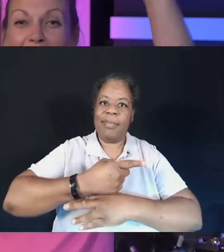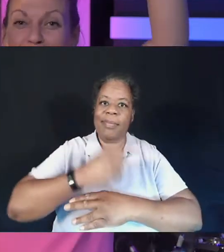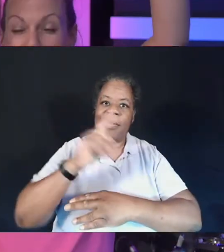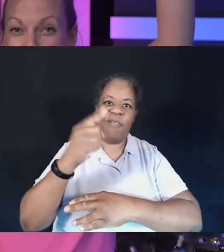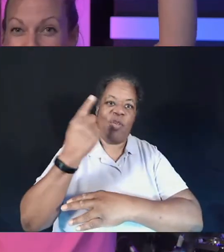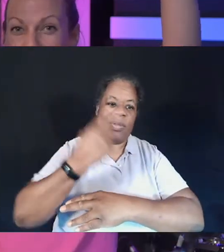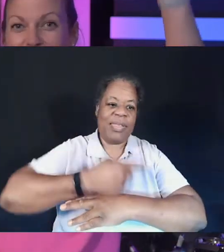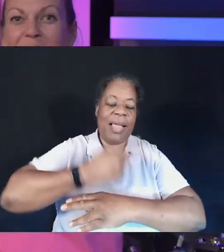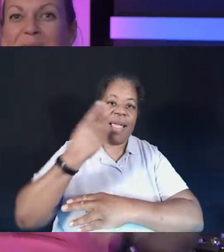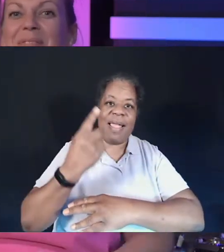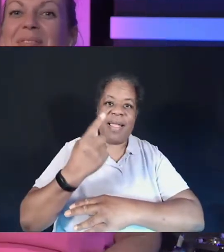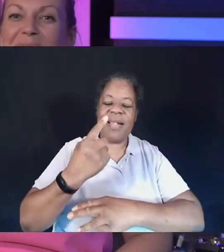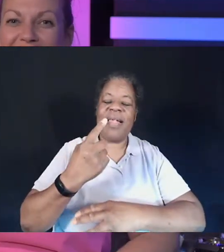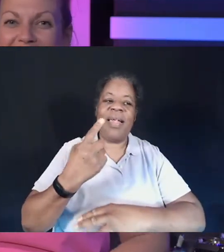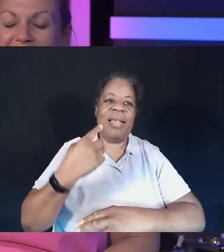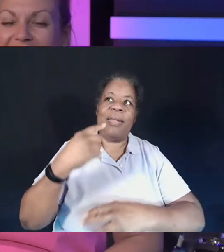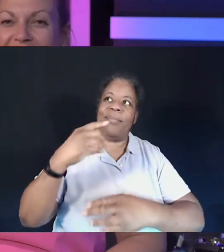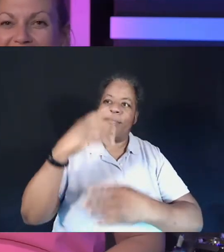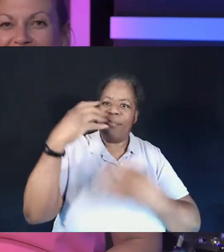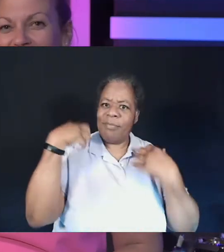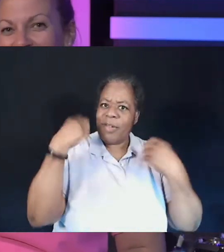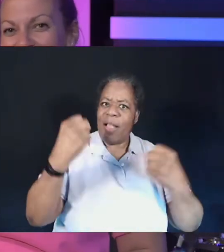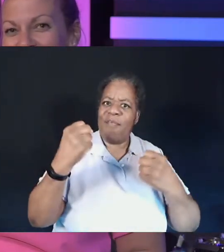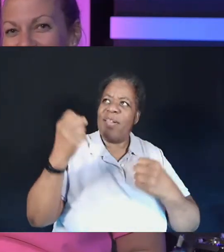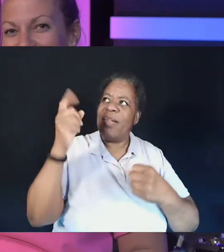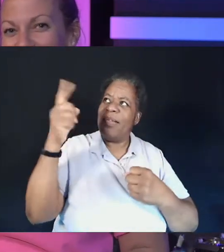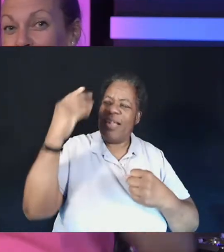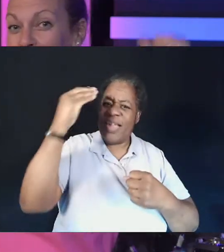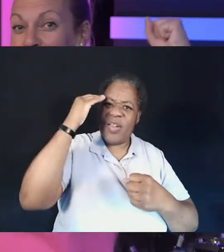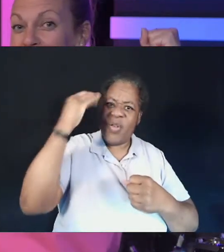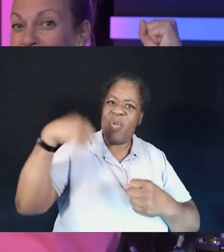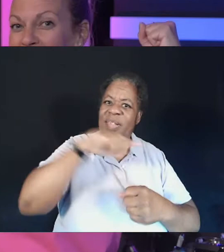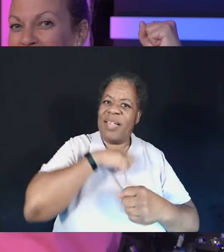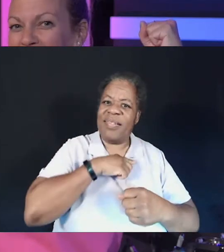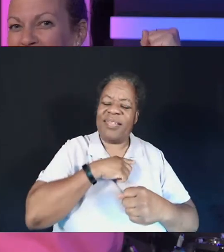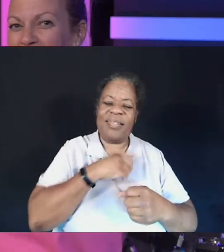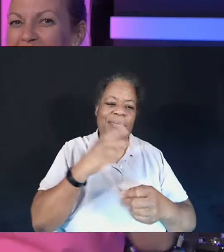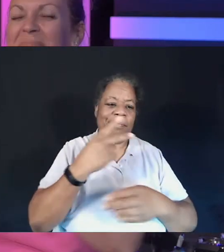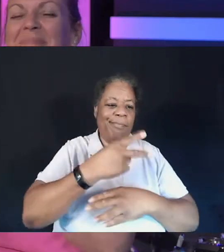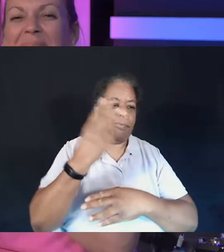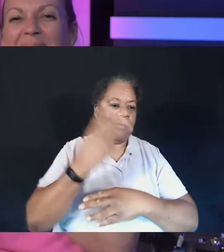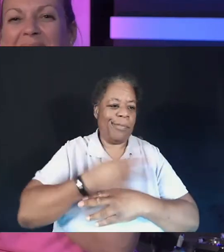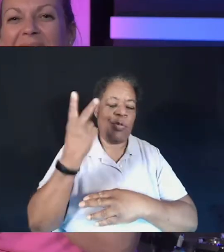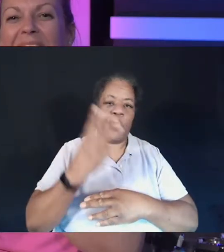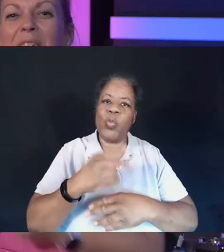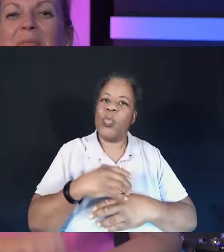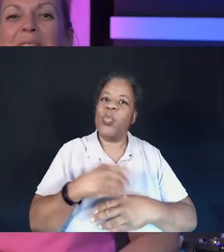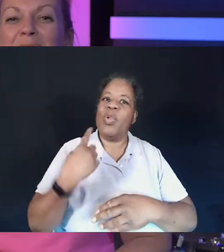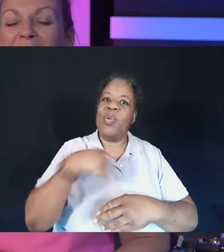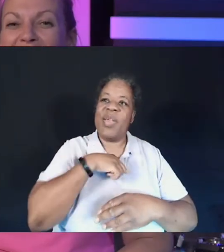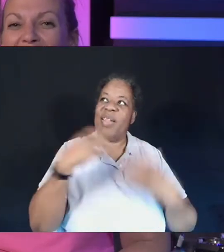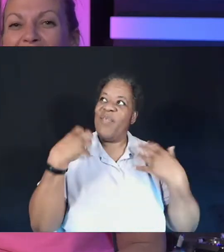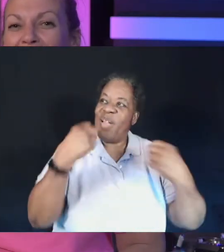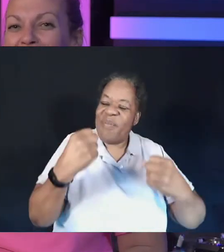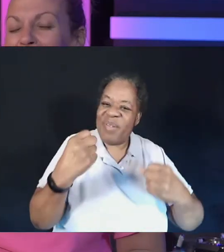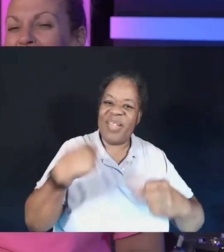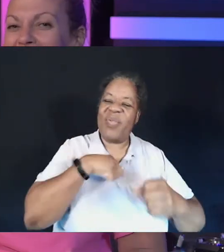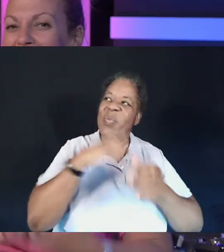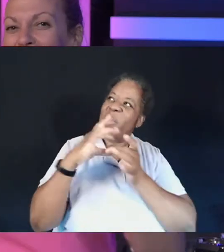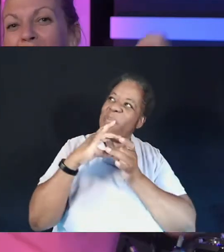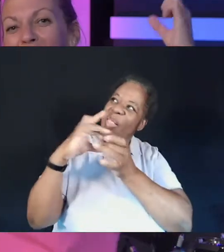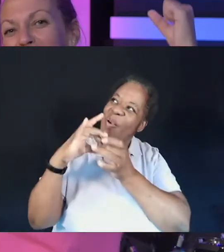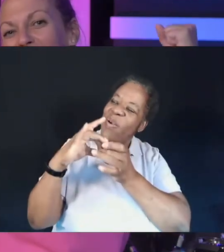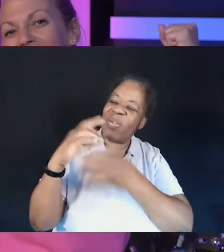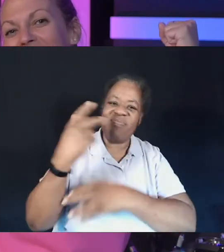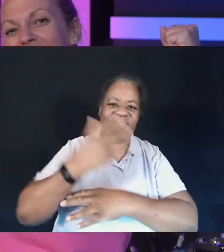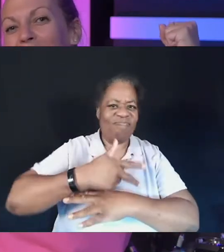we are known. On day 2, we learned we can have confidence because we belong. We learned on day 3 that we can